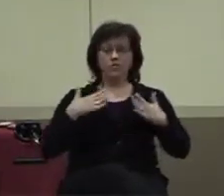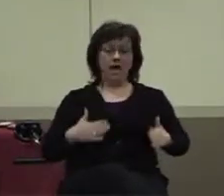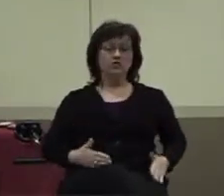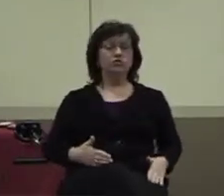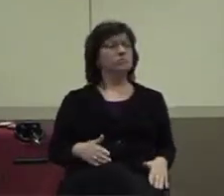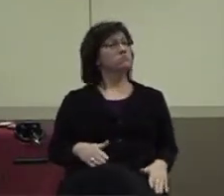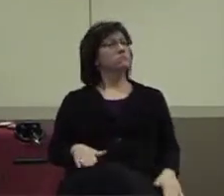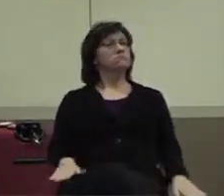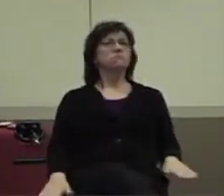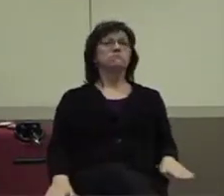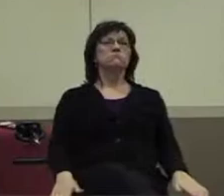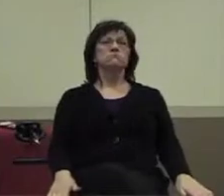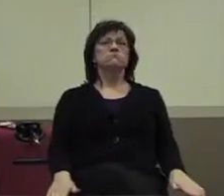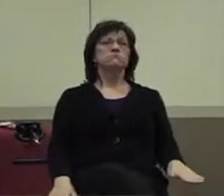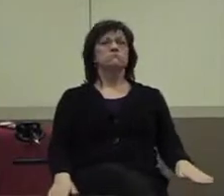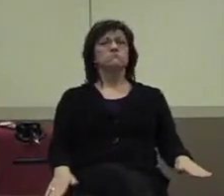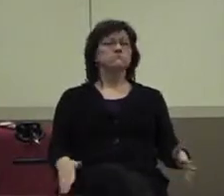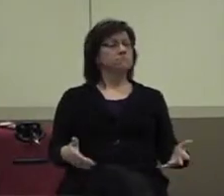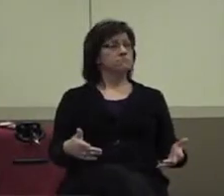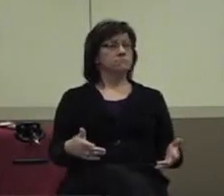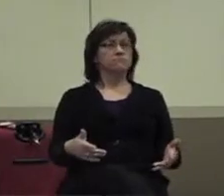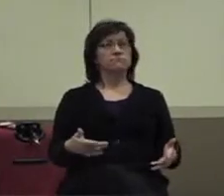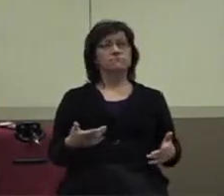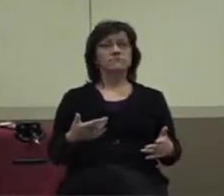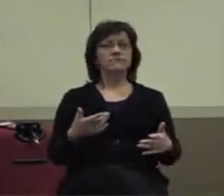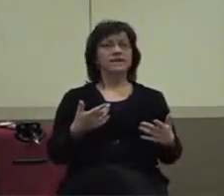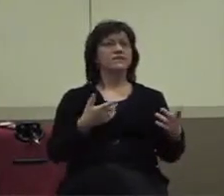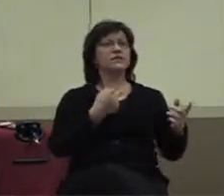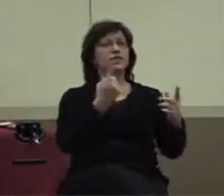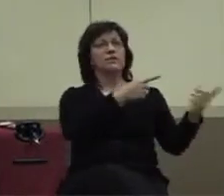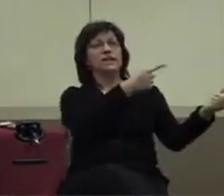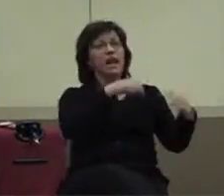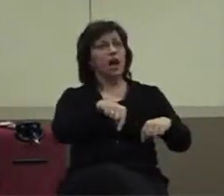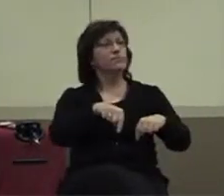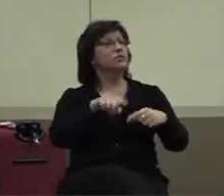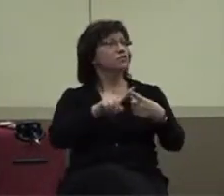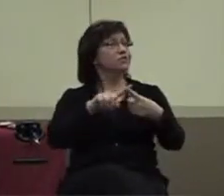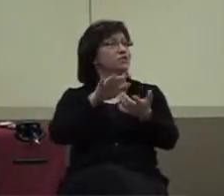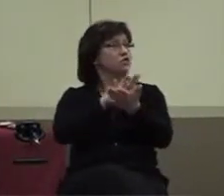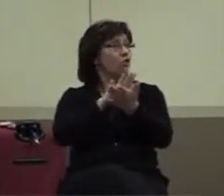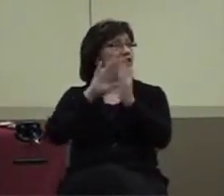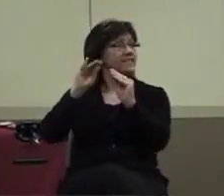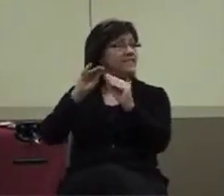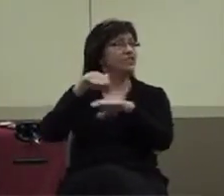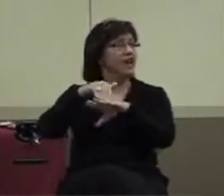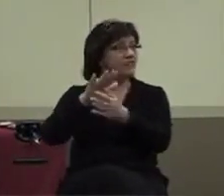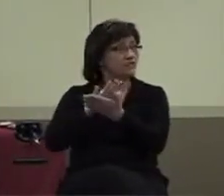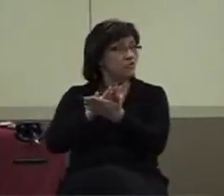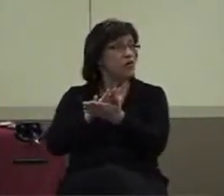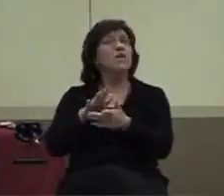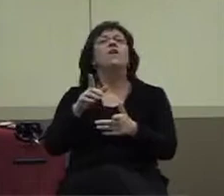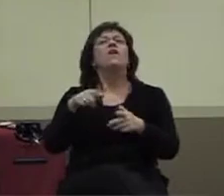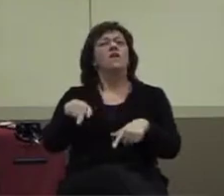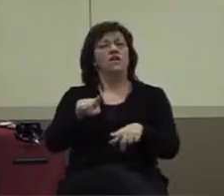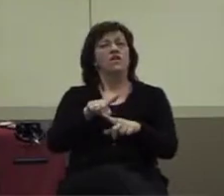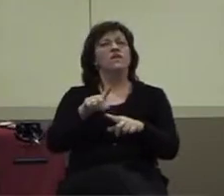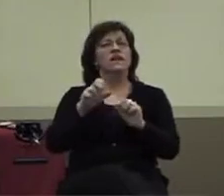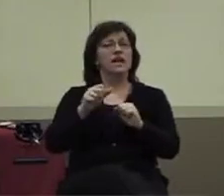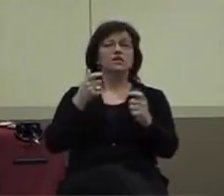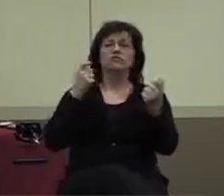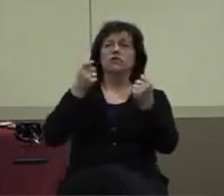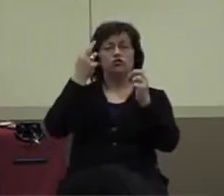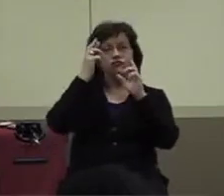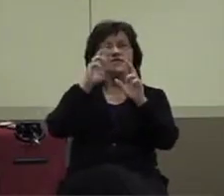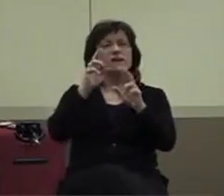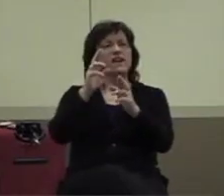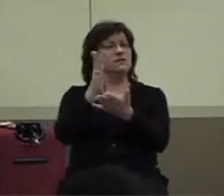engaged, they have somebody come to the school and teach it at the school. That way they have control over the respect piece of that and how